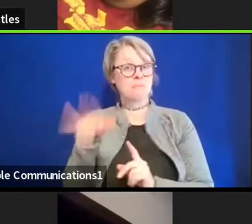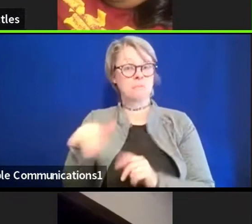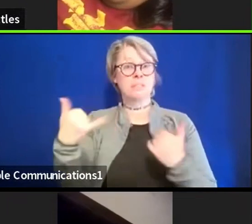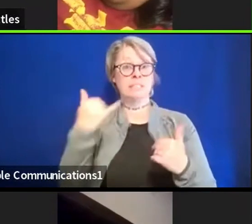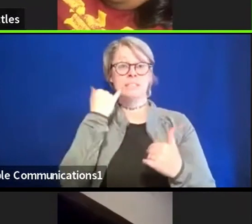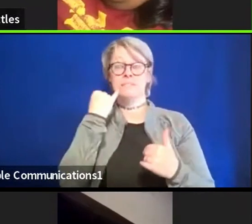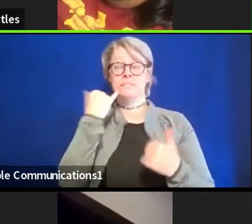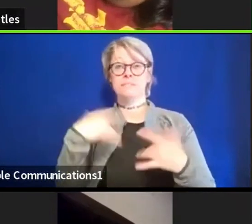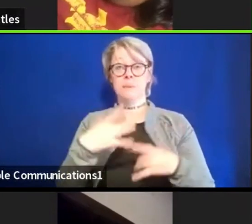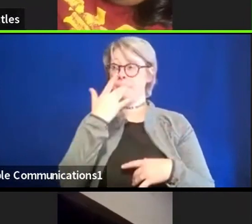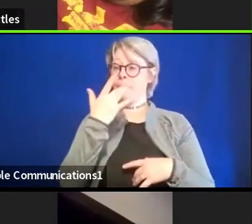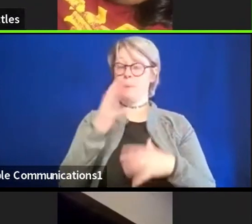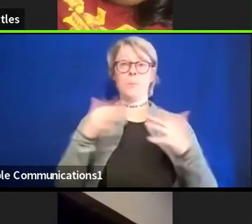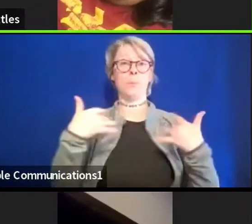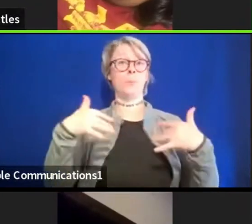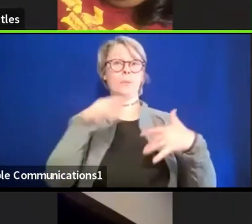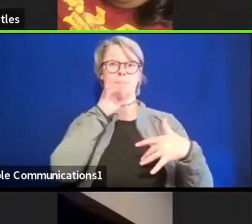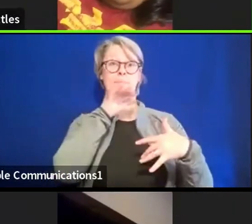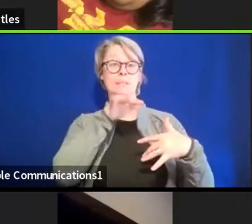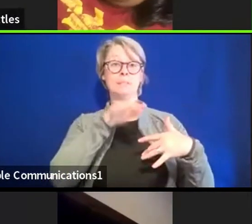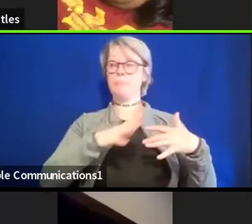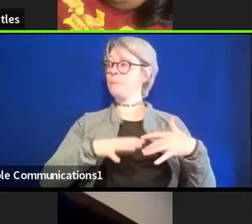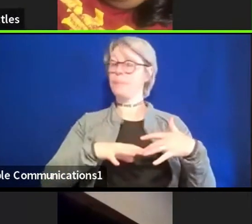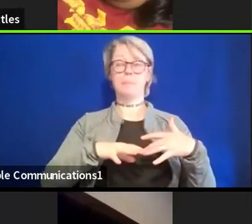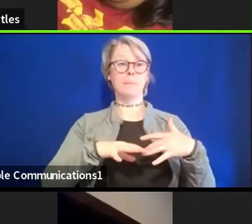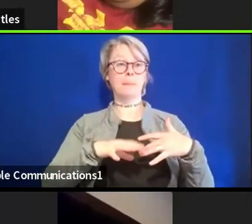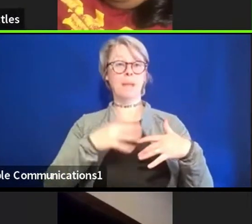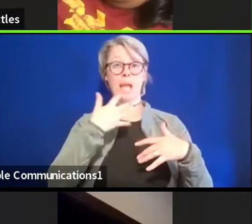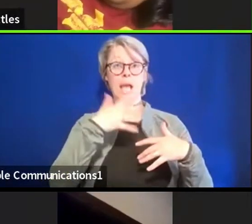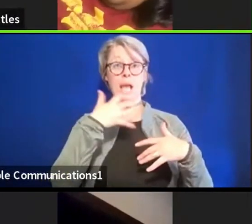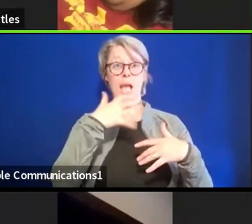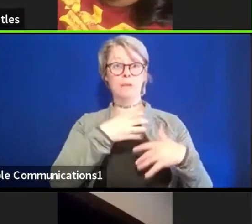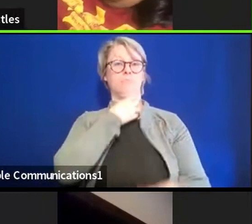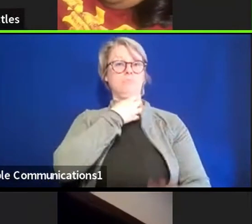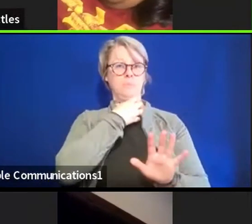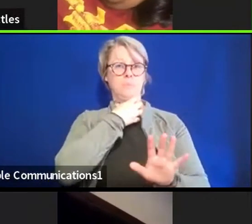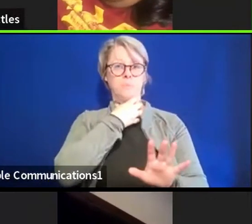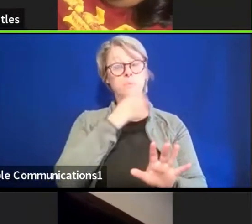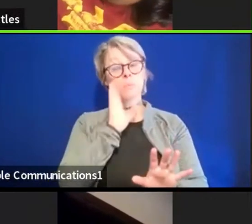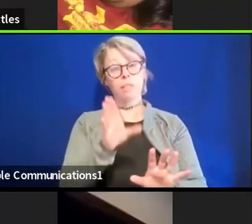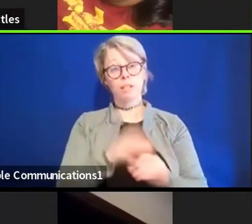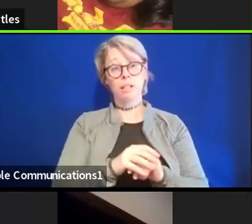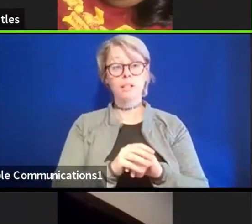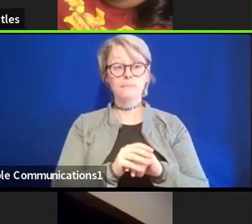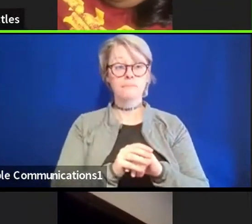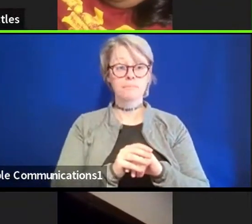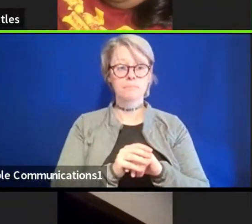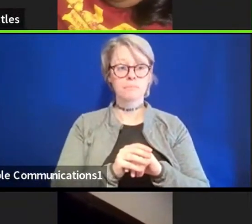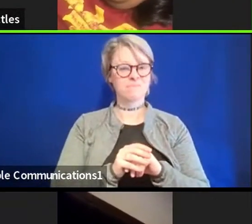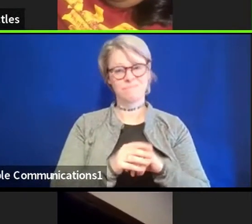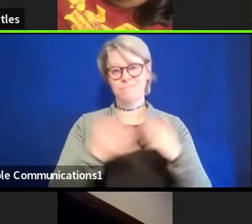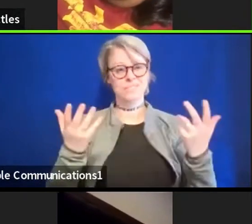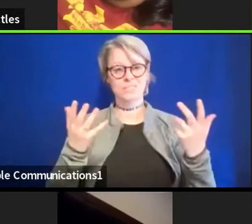enough for me to feel like I'm gonna have to choke, then I can't